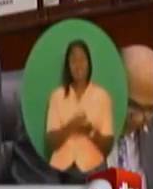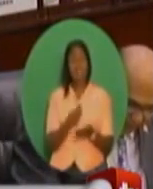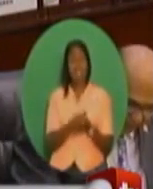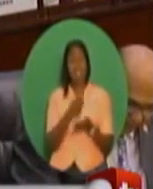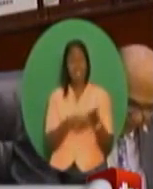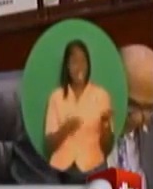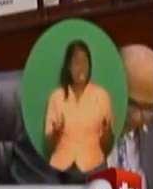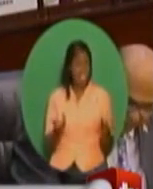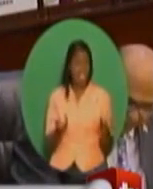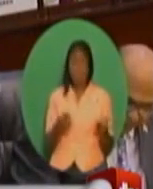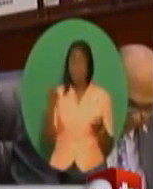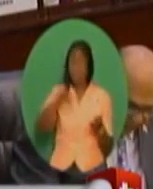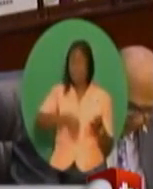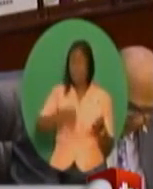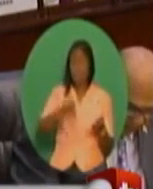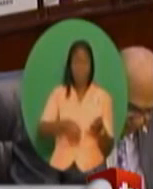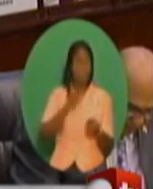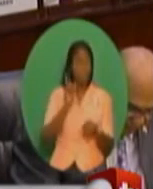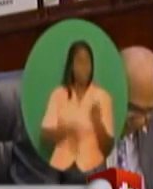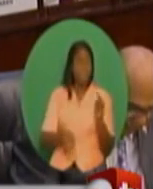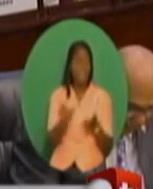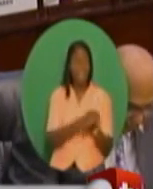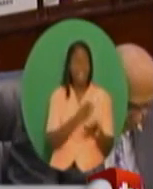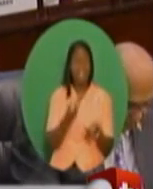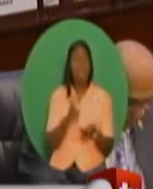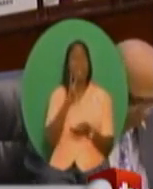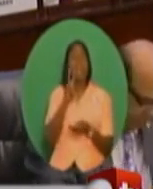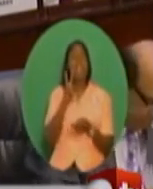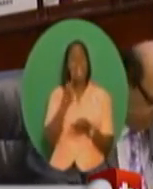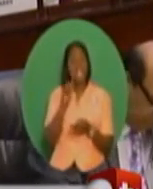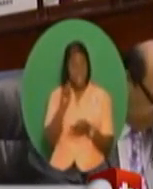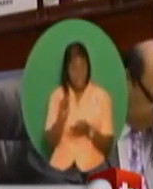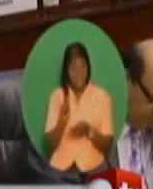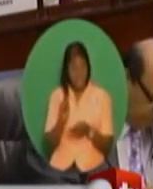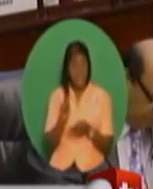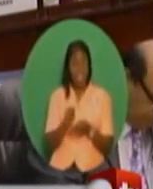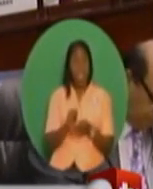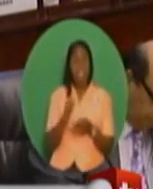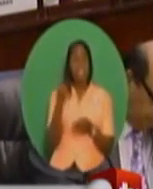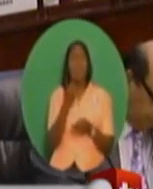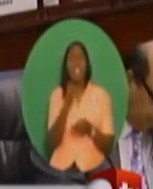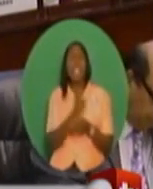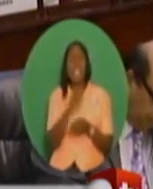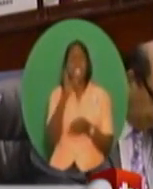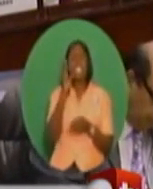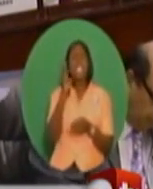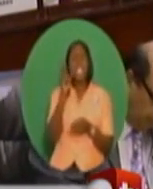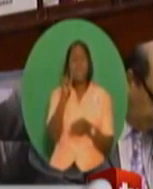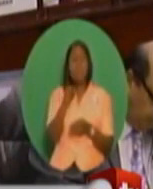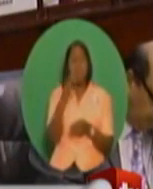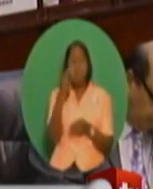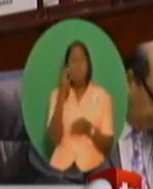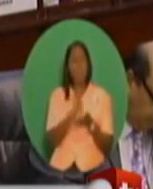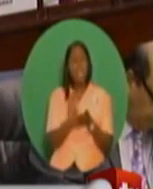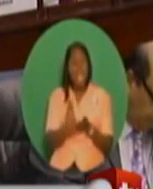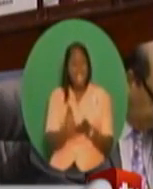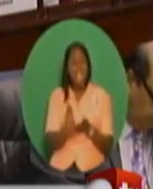VAT was estimated to be $7.8 billion. They only realized $6.4 billion, a shortfall of $1.4 billion